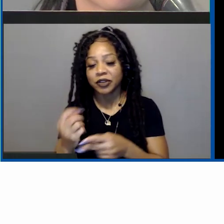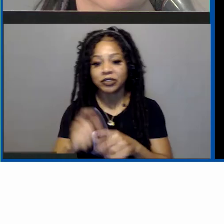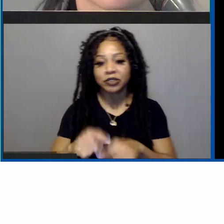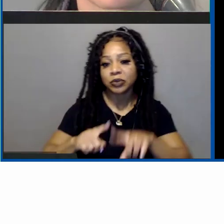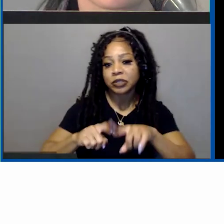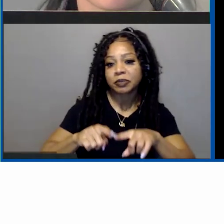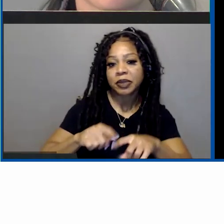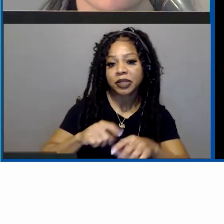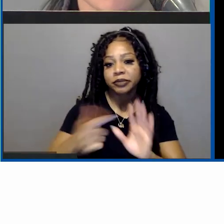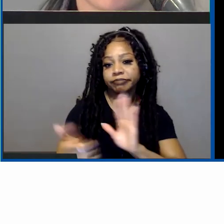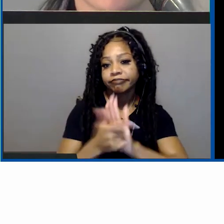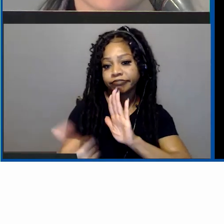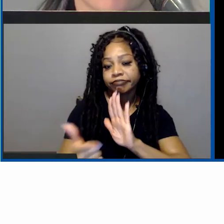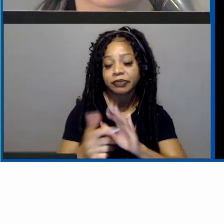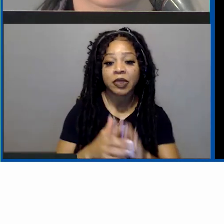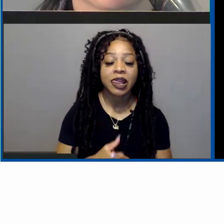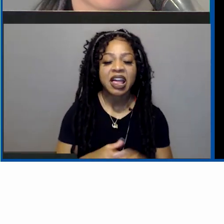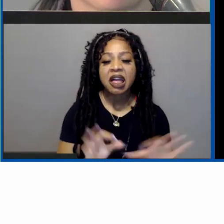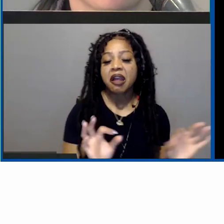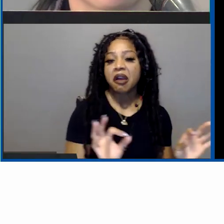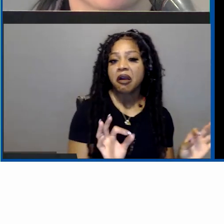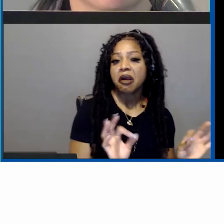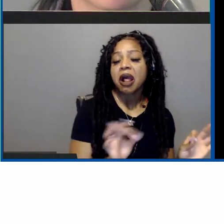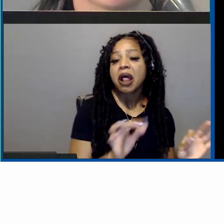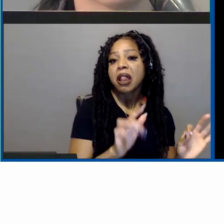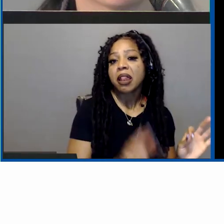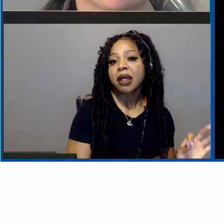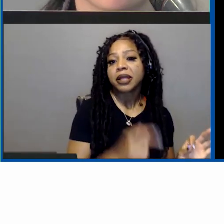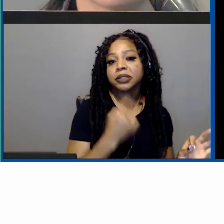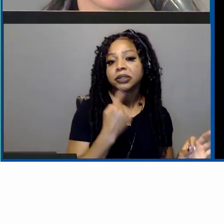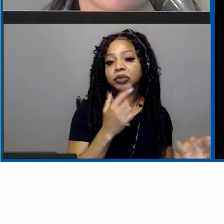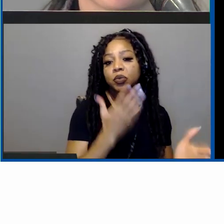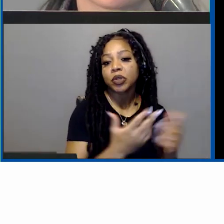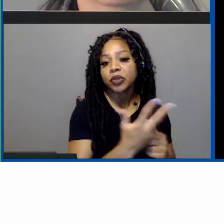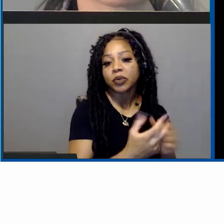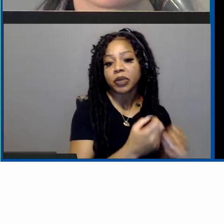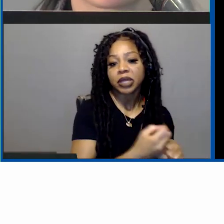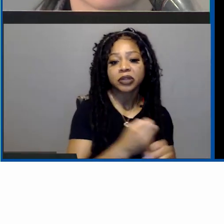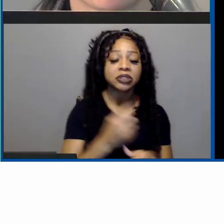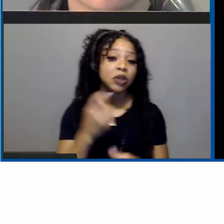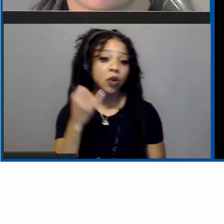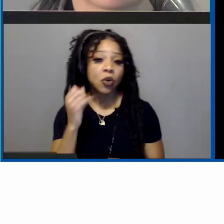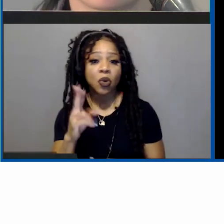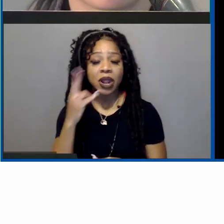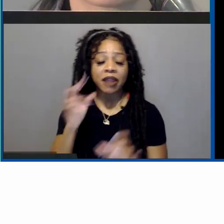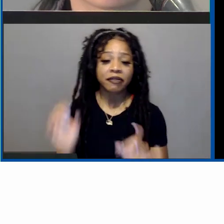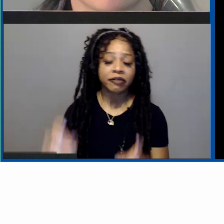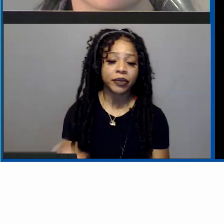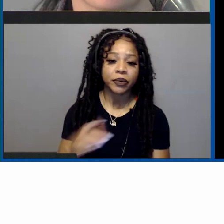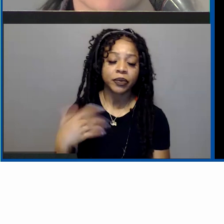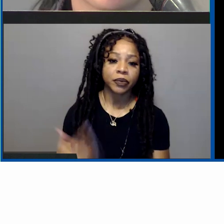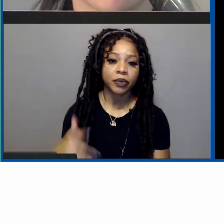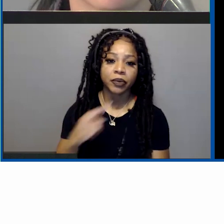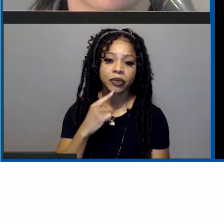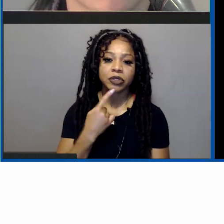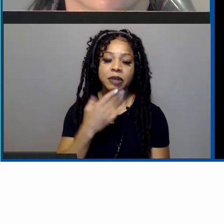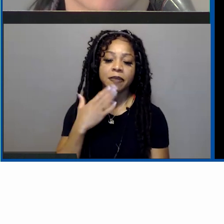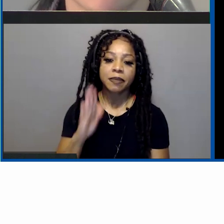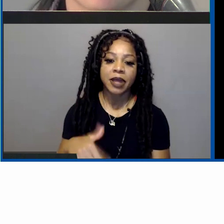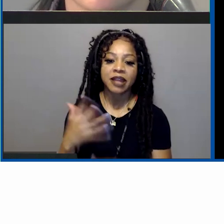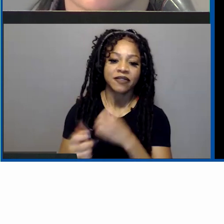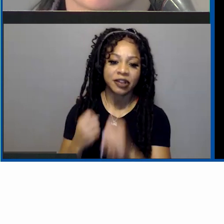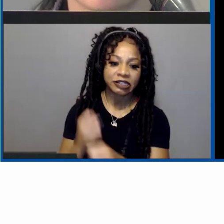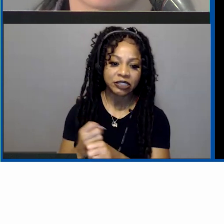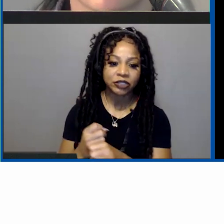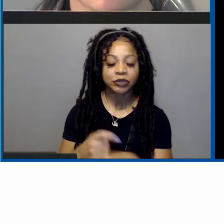indictable. For less serious crimes, they may go for summary, and then sometimes the defense can kind of lobby for that